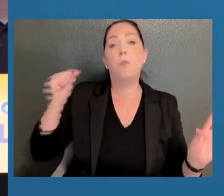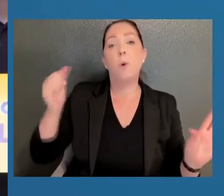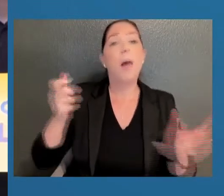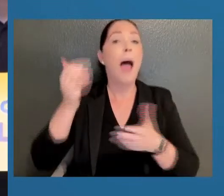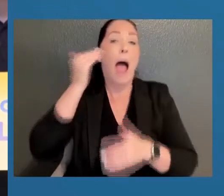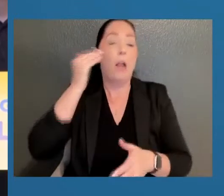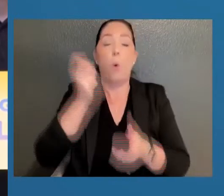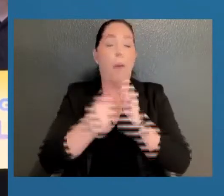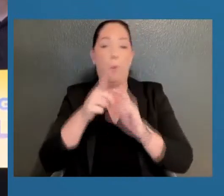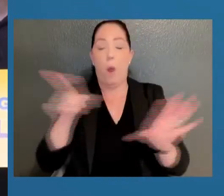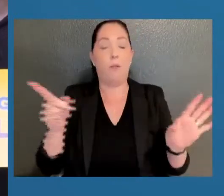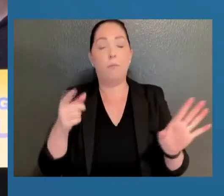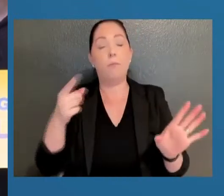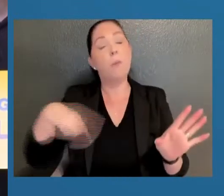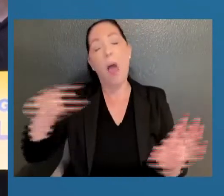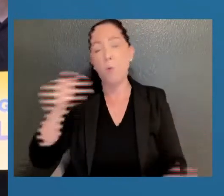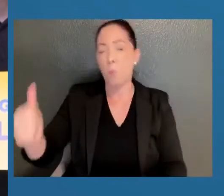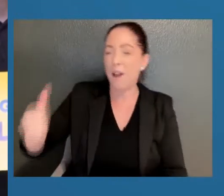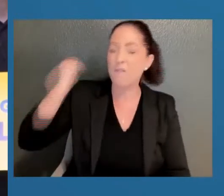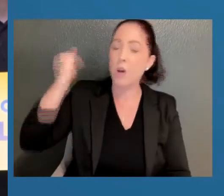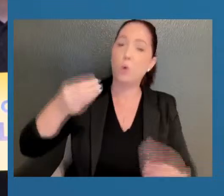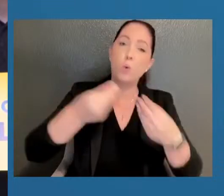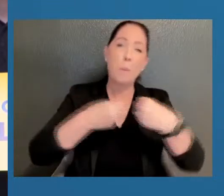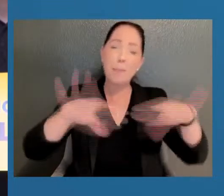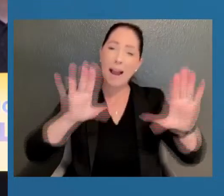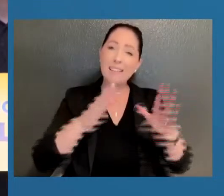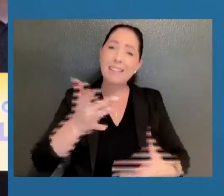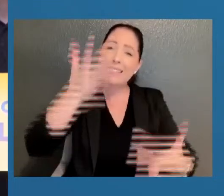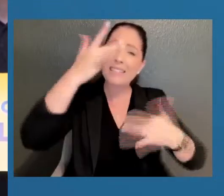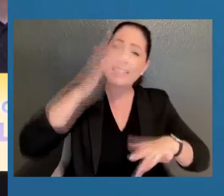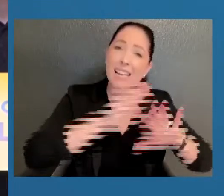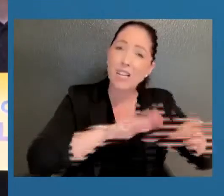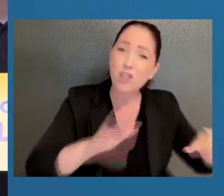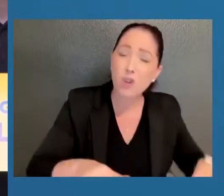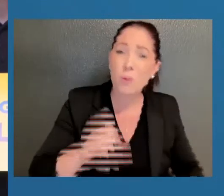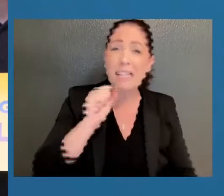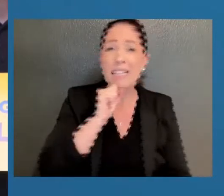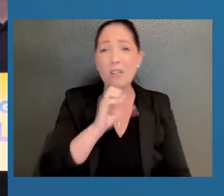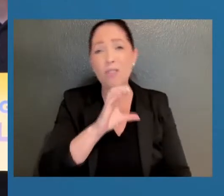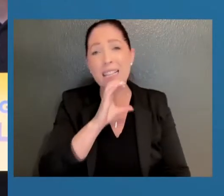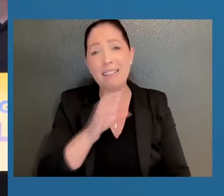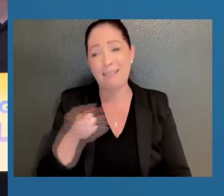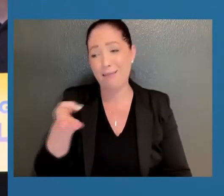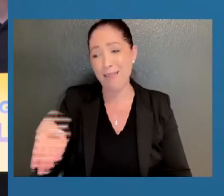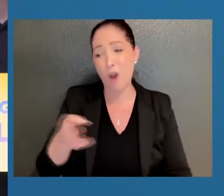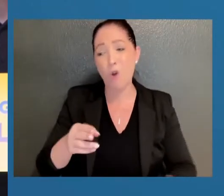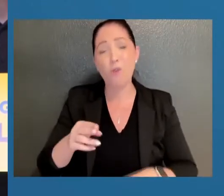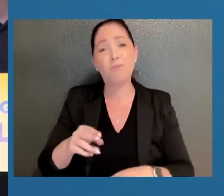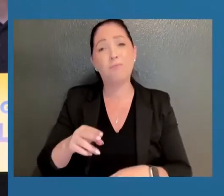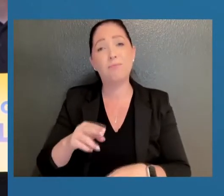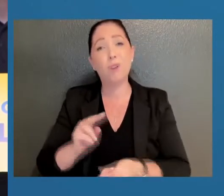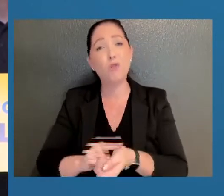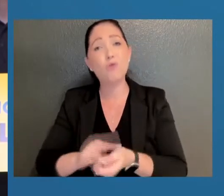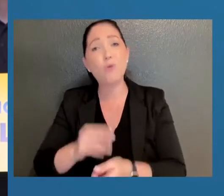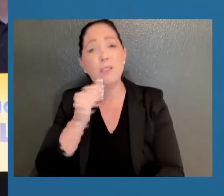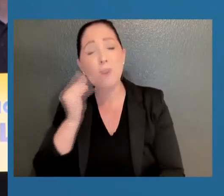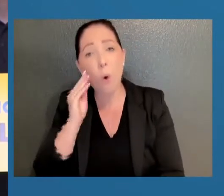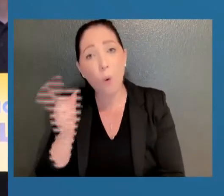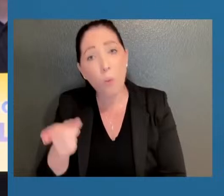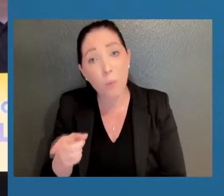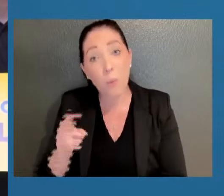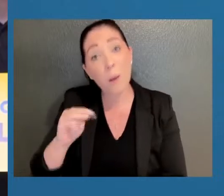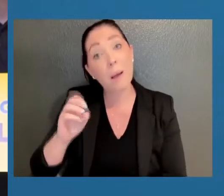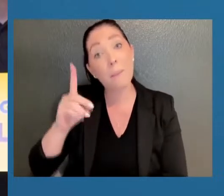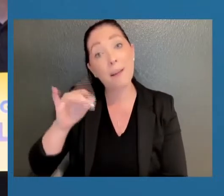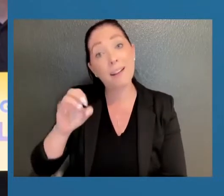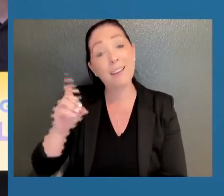to abandon sick children and seniors in nursing homes. Largest Medicaid dollars are spent on